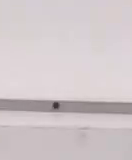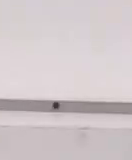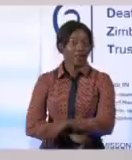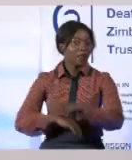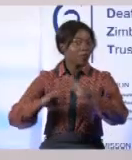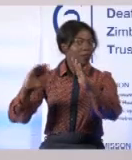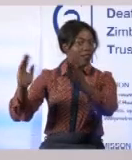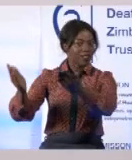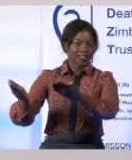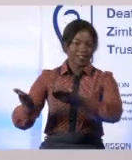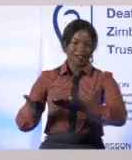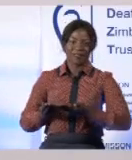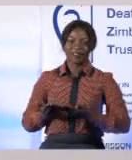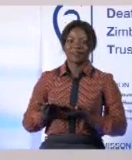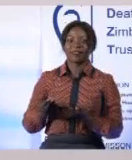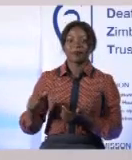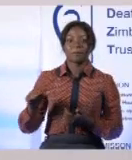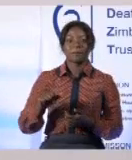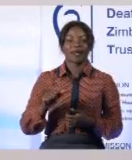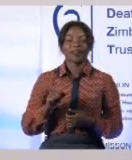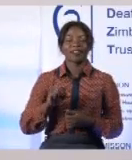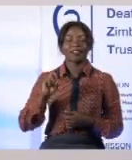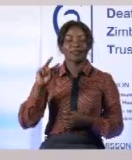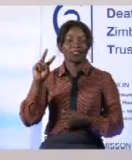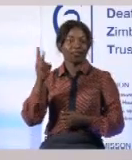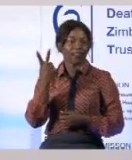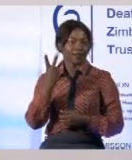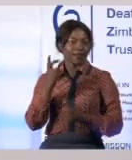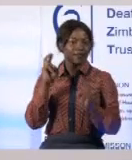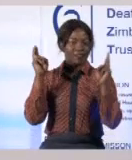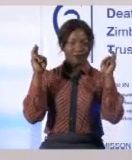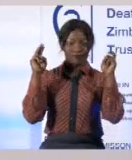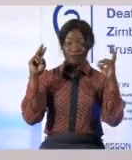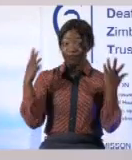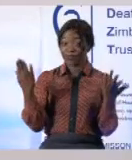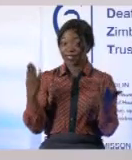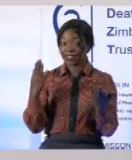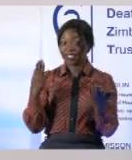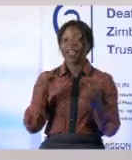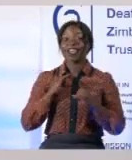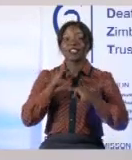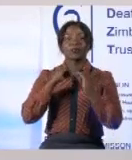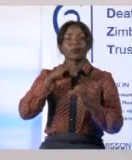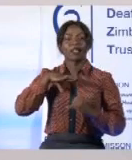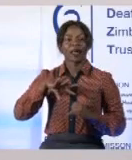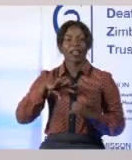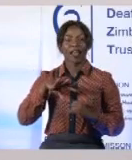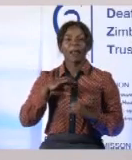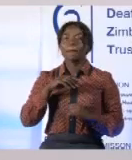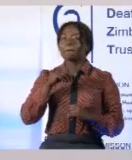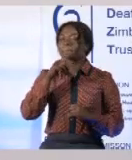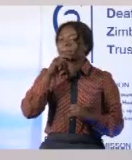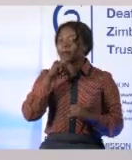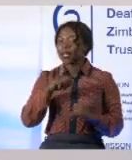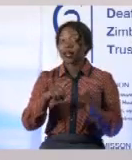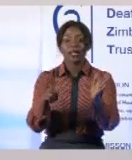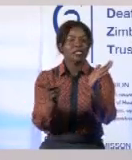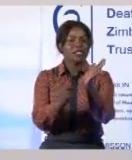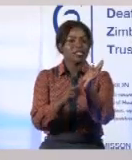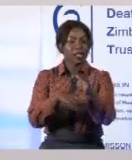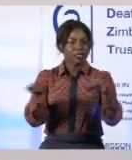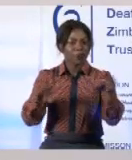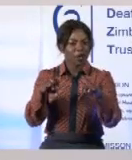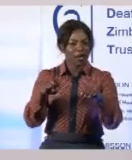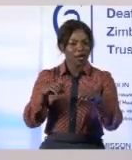Welcome back to the second segment of Issues Pane Nyaya, where we are discussing the topic male sex work, a myth or a